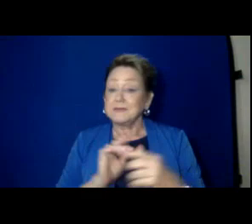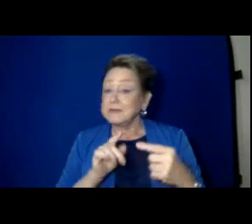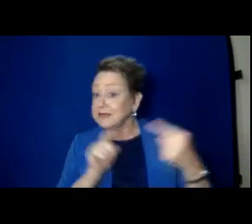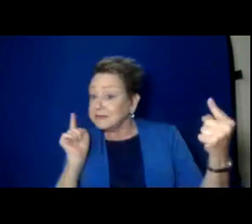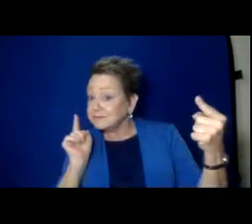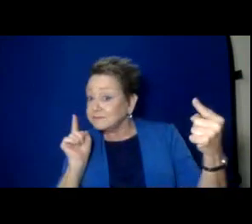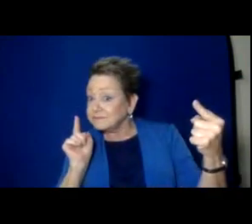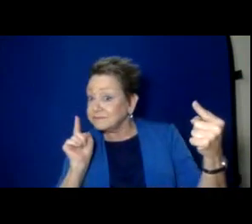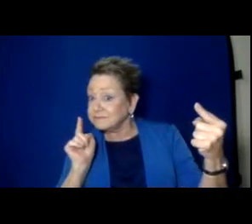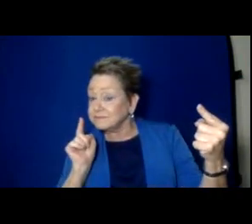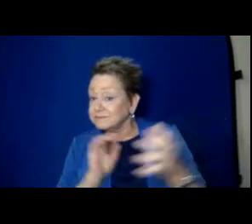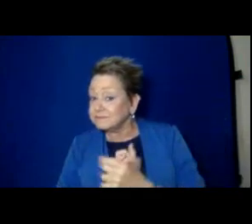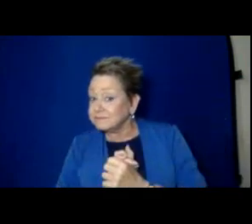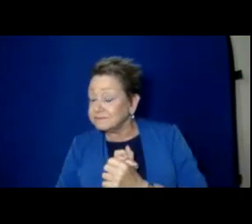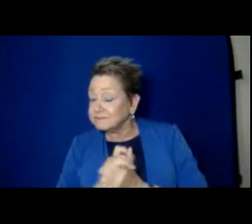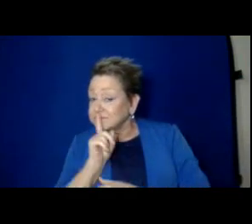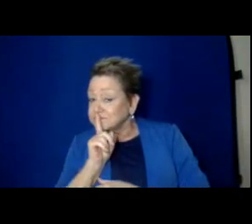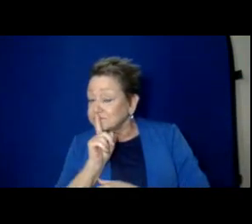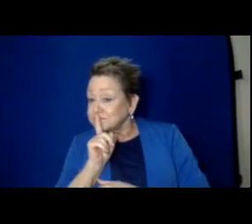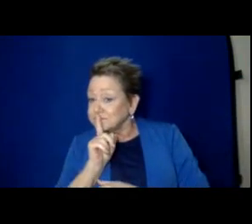Against?